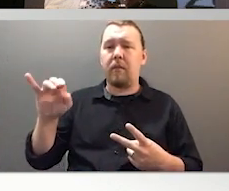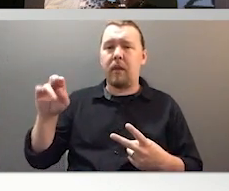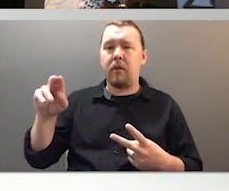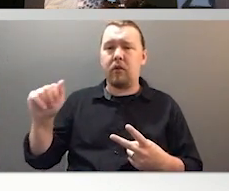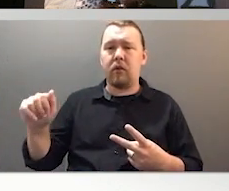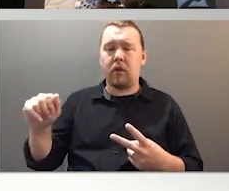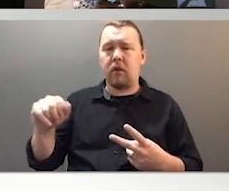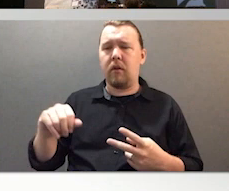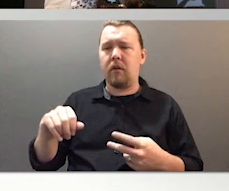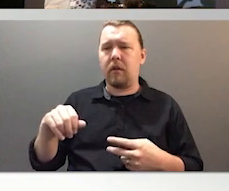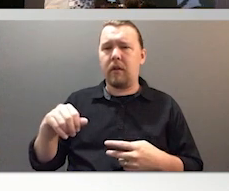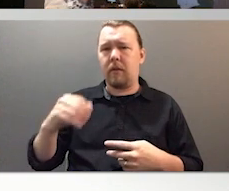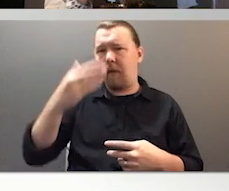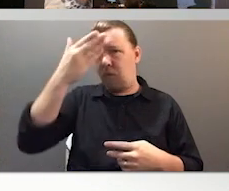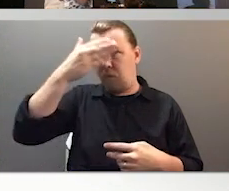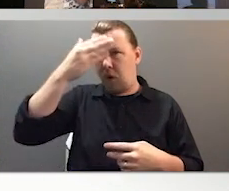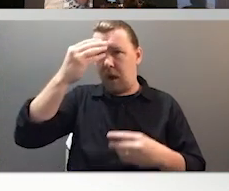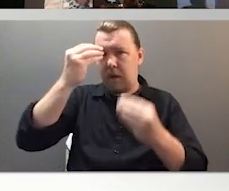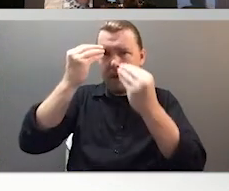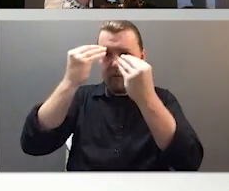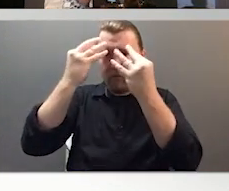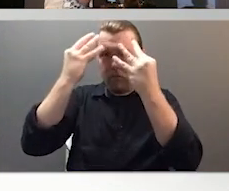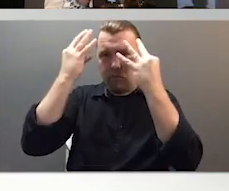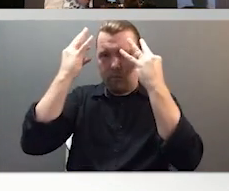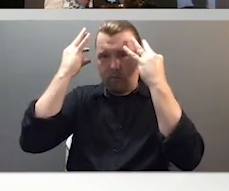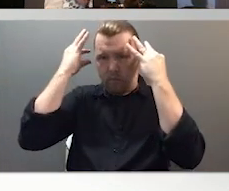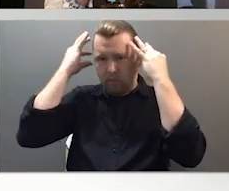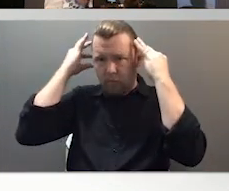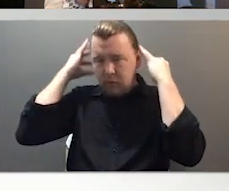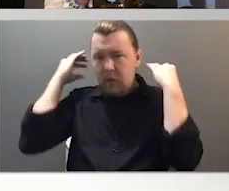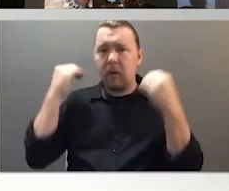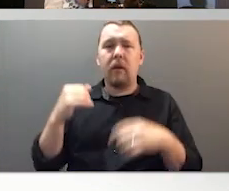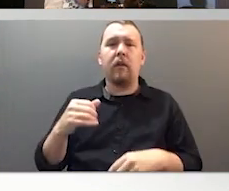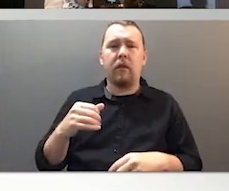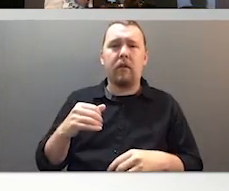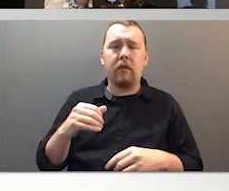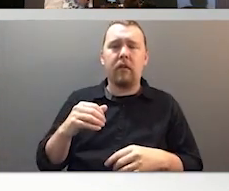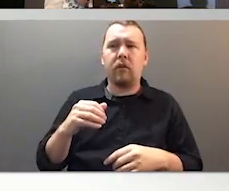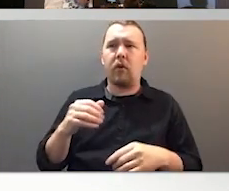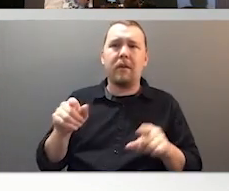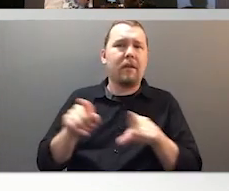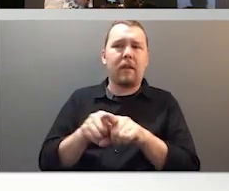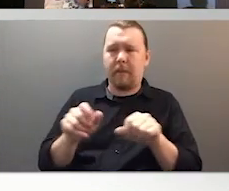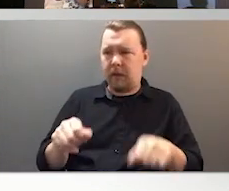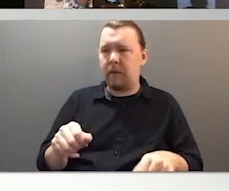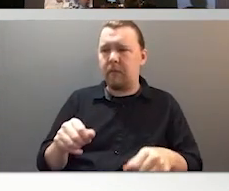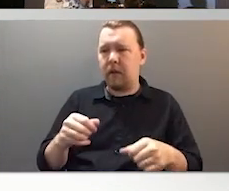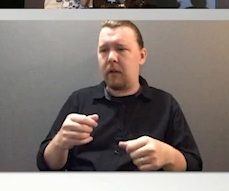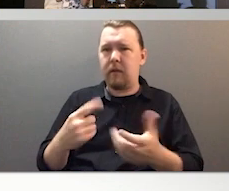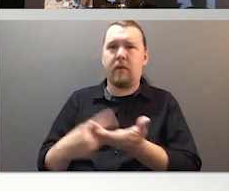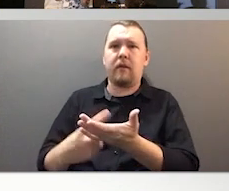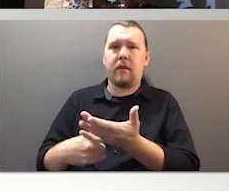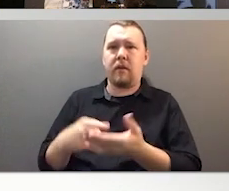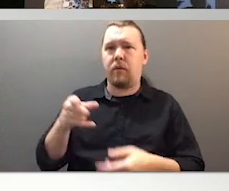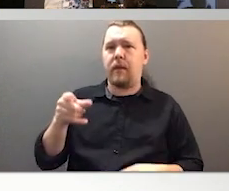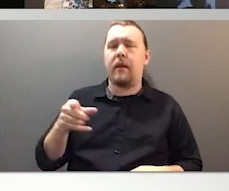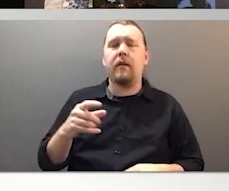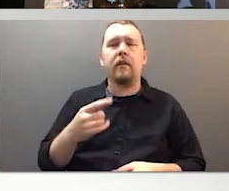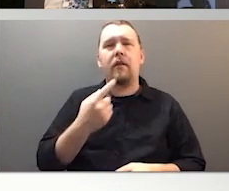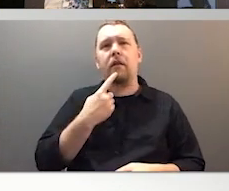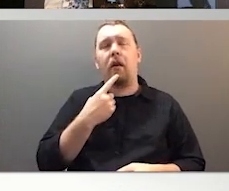of recedes backwards. And so the same could be argued here is that, well,